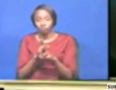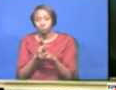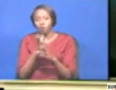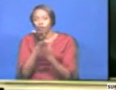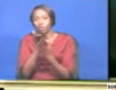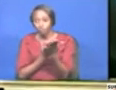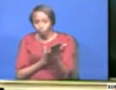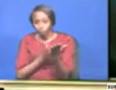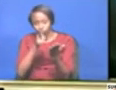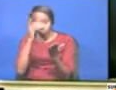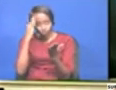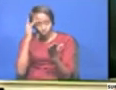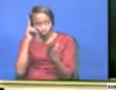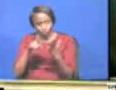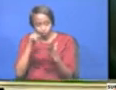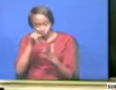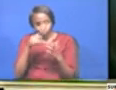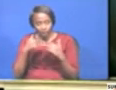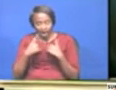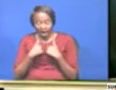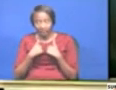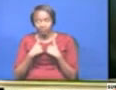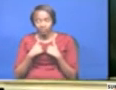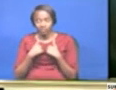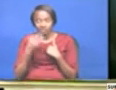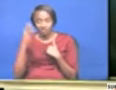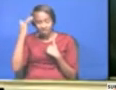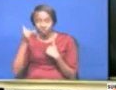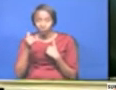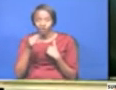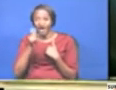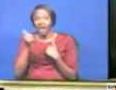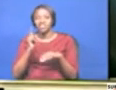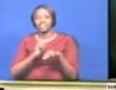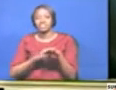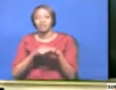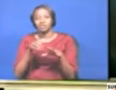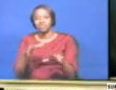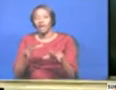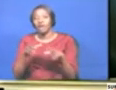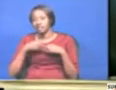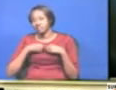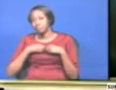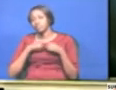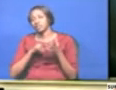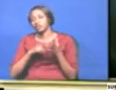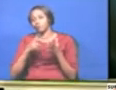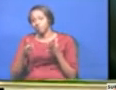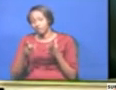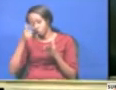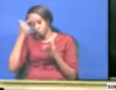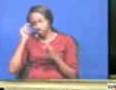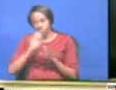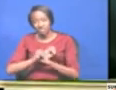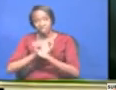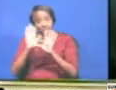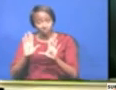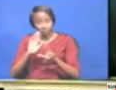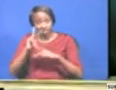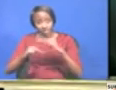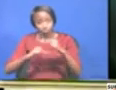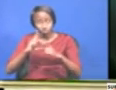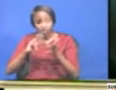perhaps that's another reason why they are conceding, because it's a very, very transparent process. So I believe it's